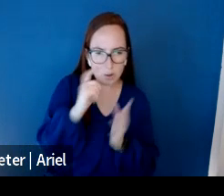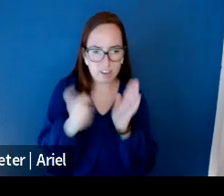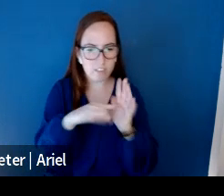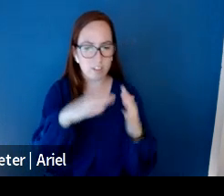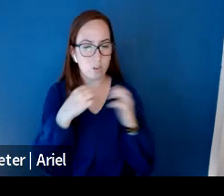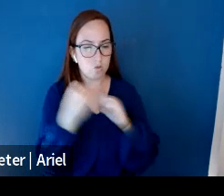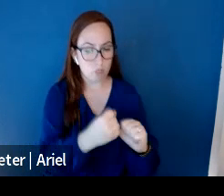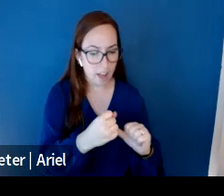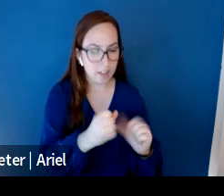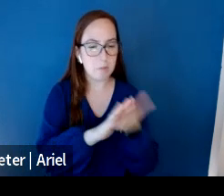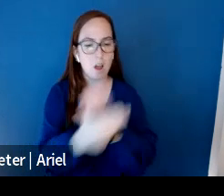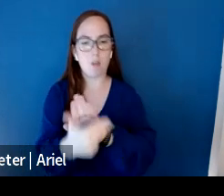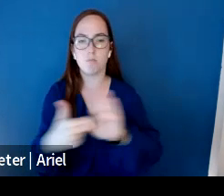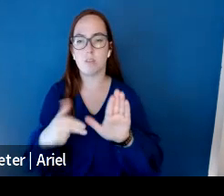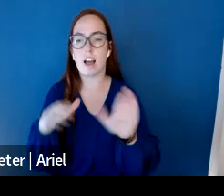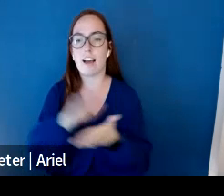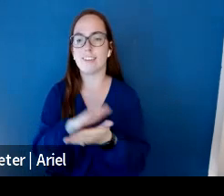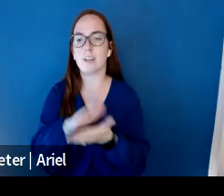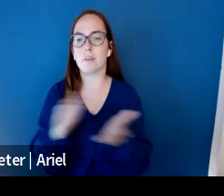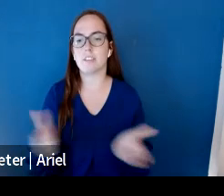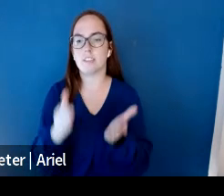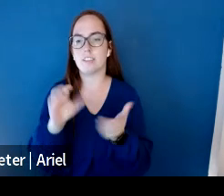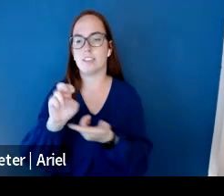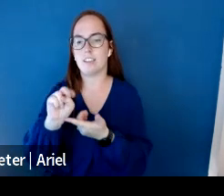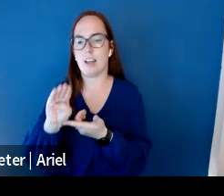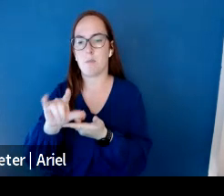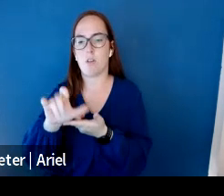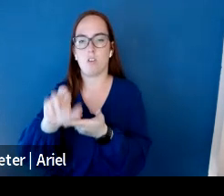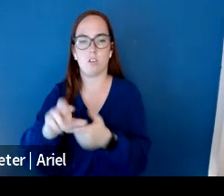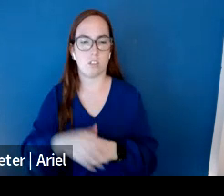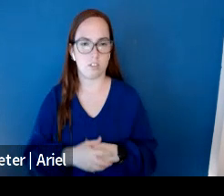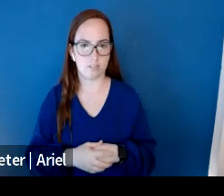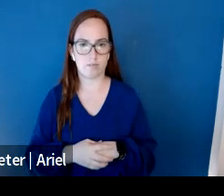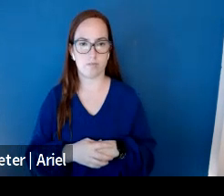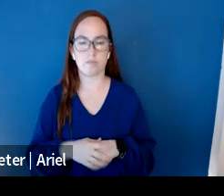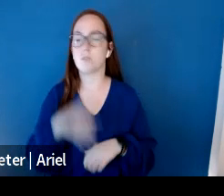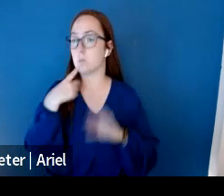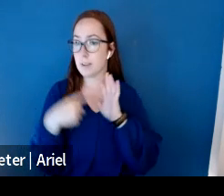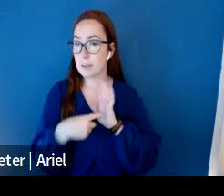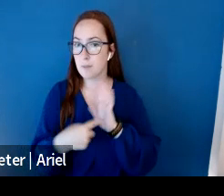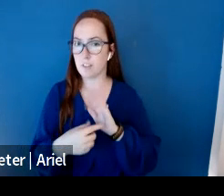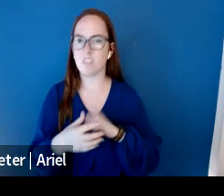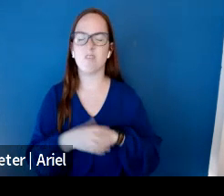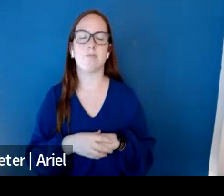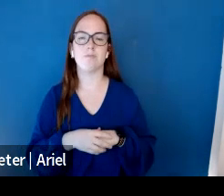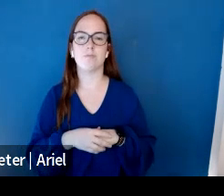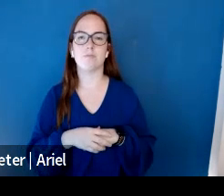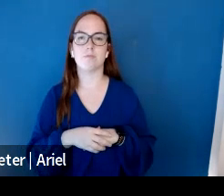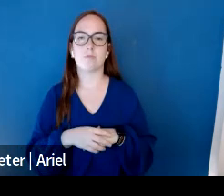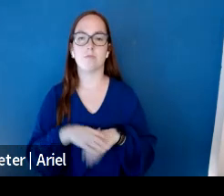enablers in students. For example, if children and adolescents with high symptoms